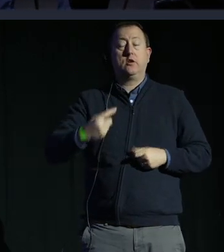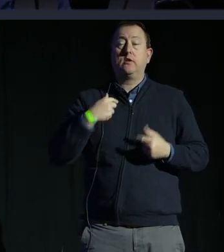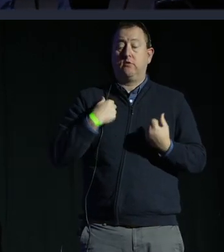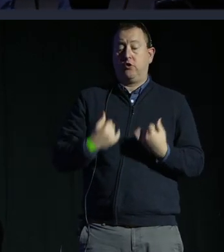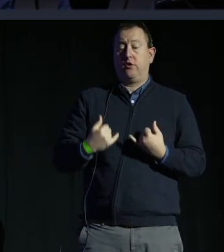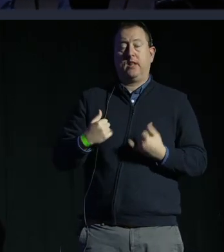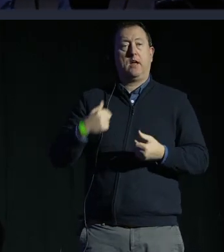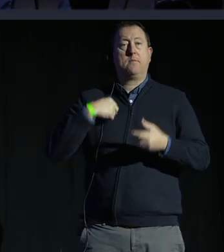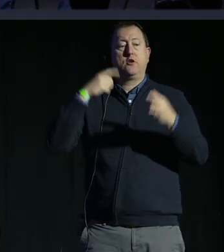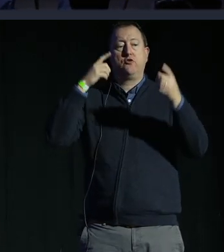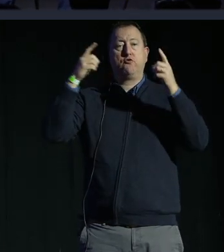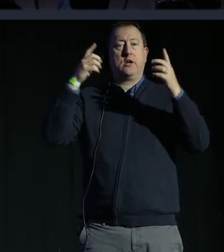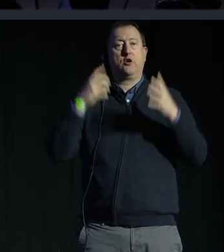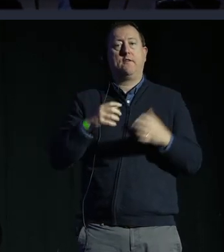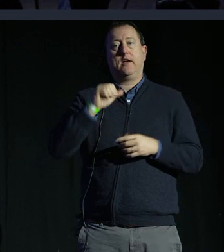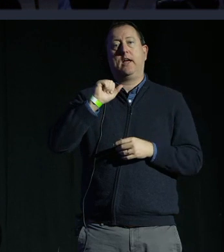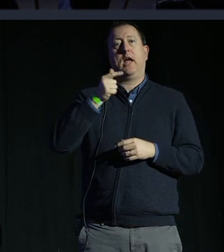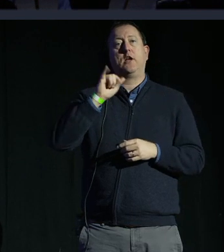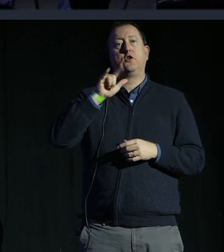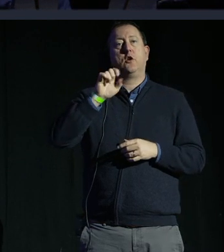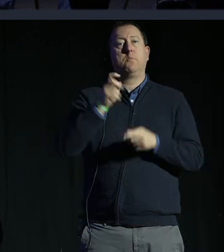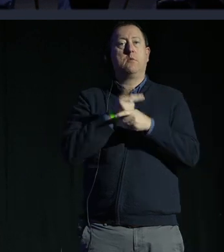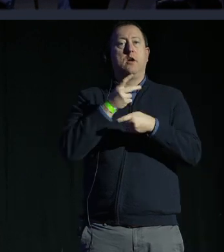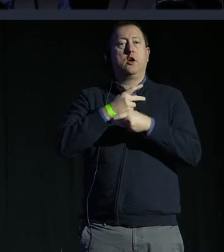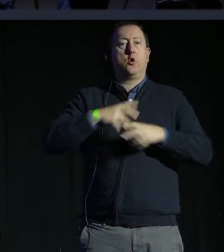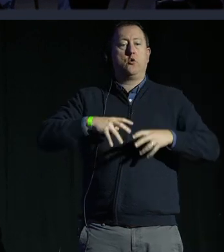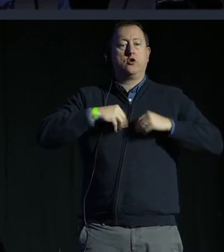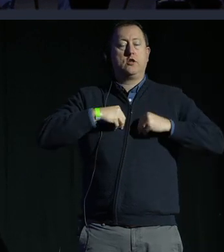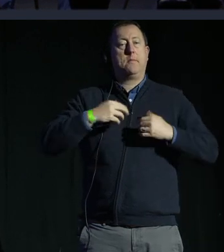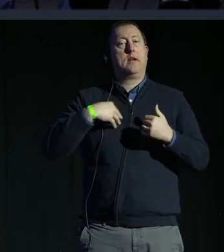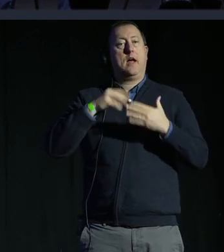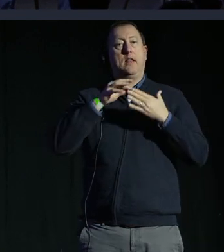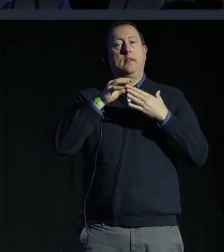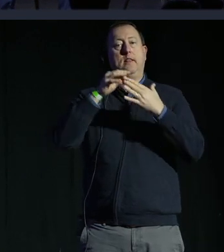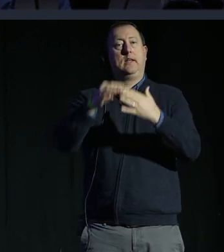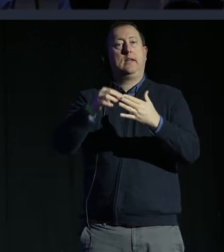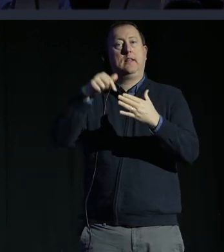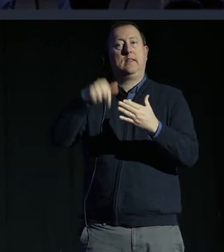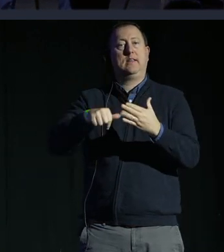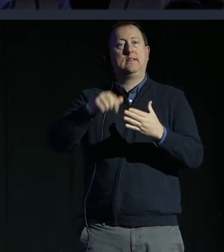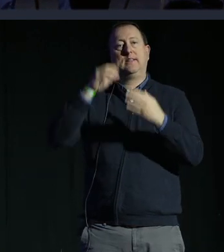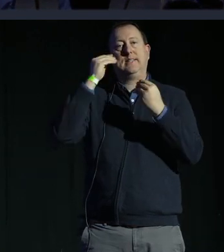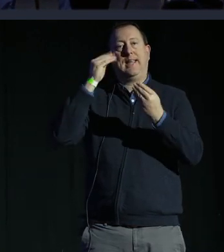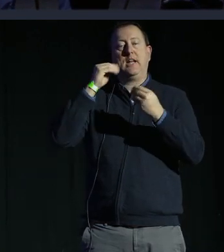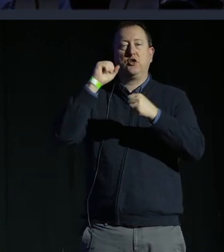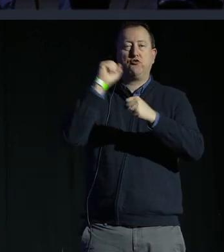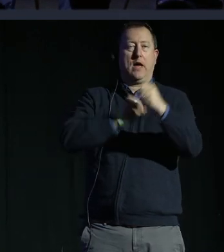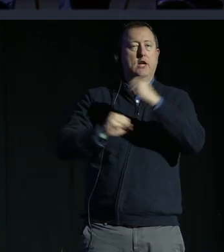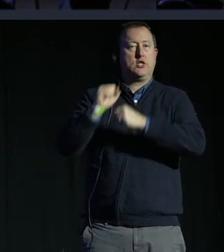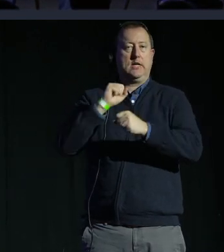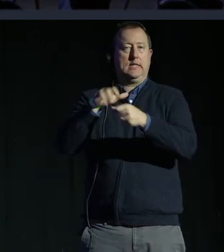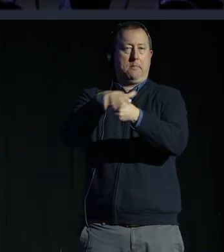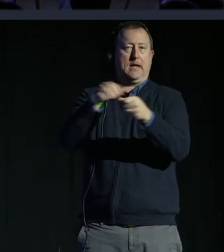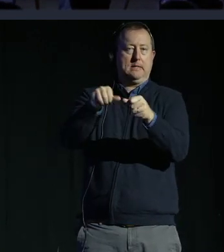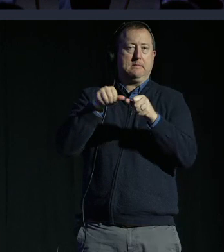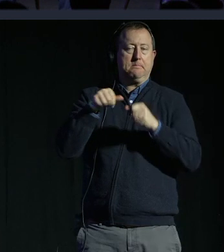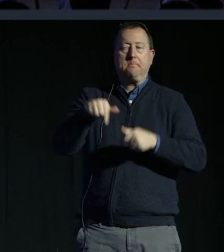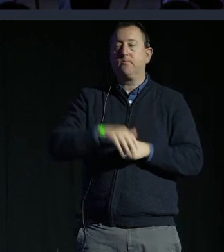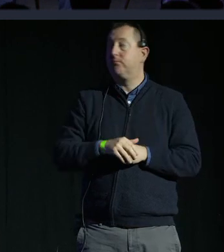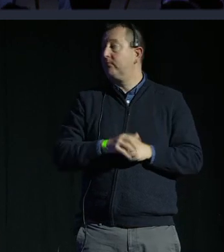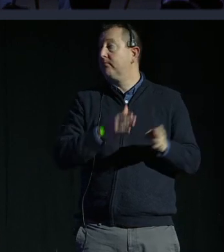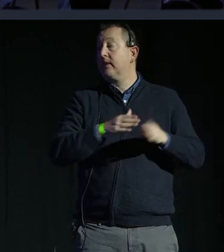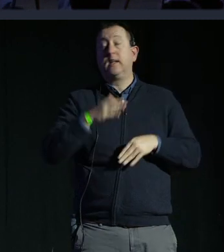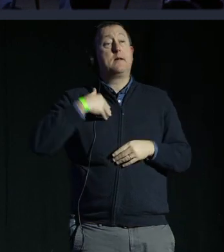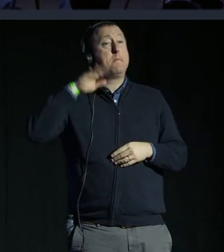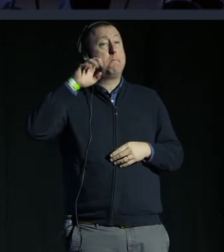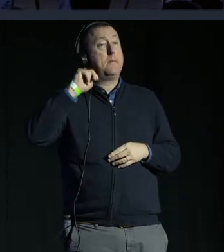I'm Director of Agile Product Ownership, and I lead our data strategy, our modern data strategy space. Good morning, I'm